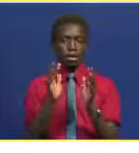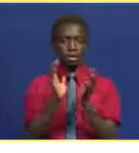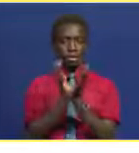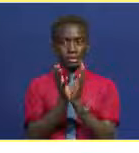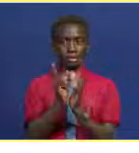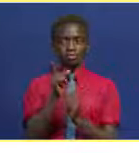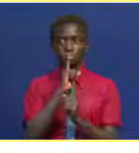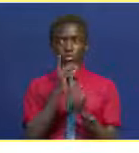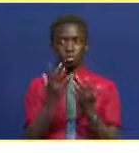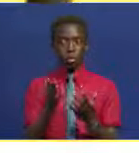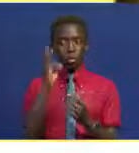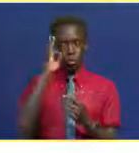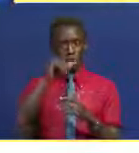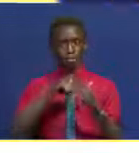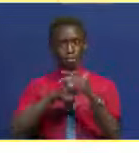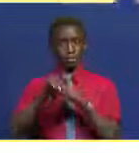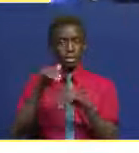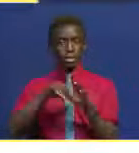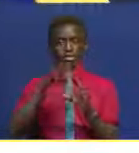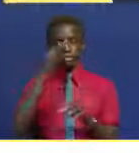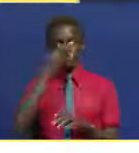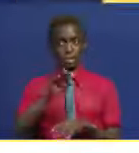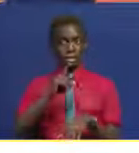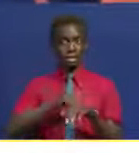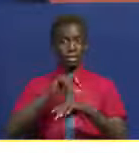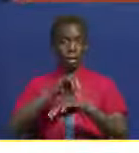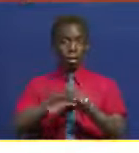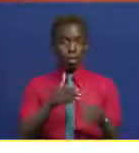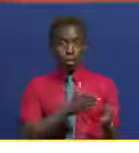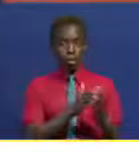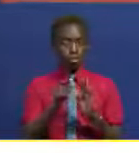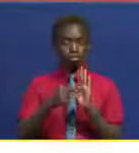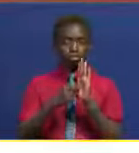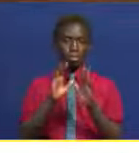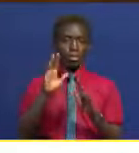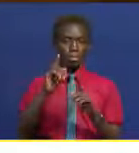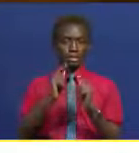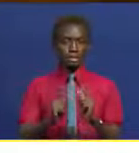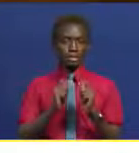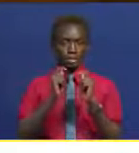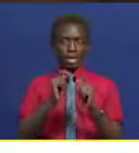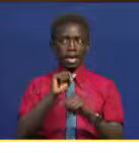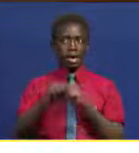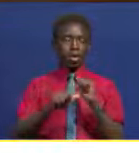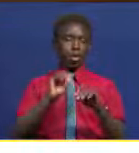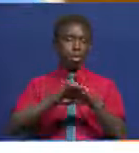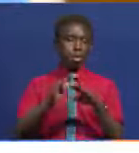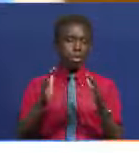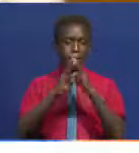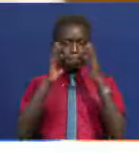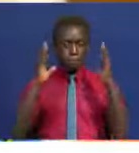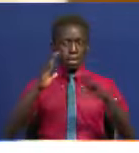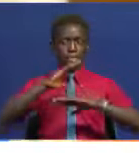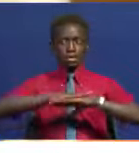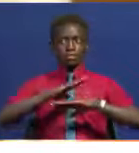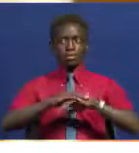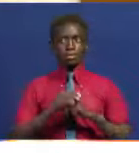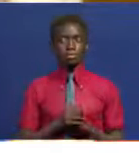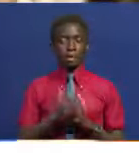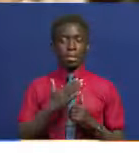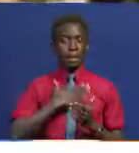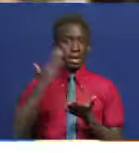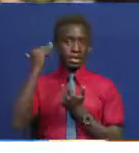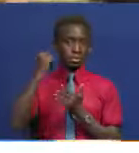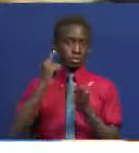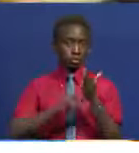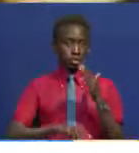will make it count in Paris after getting the opportunity to showcase her craft on the biggest platform. My